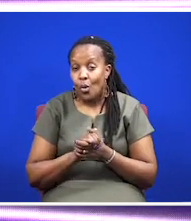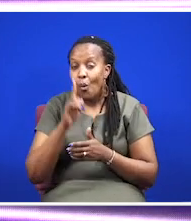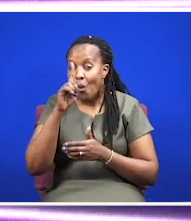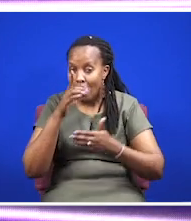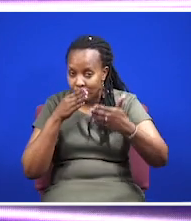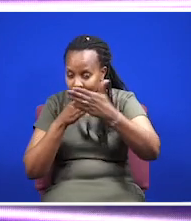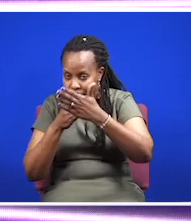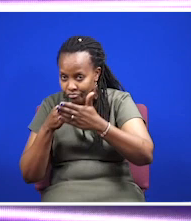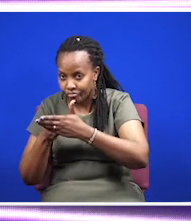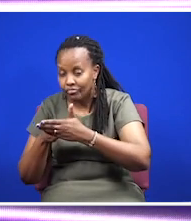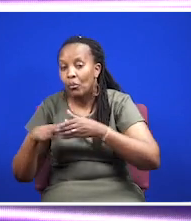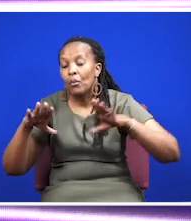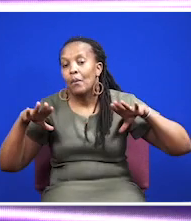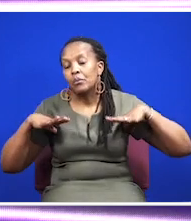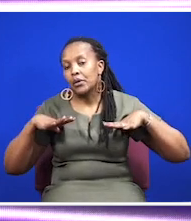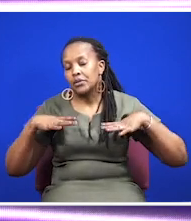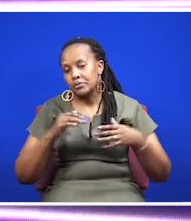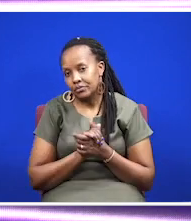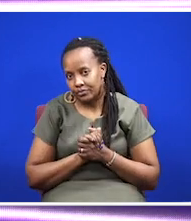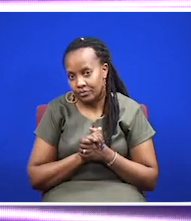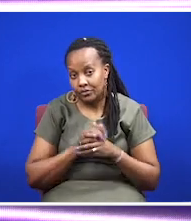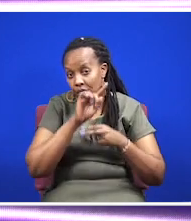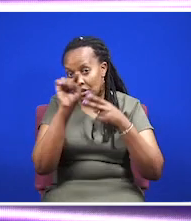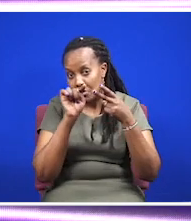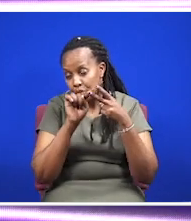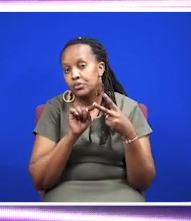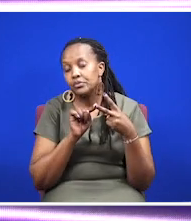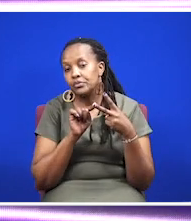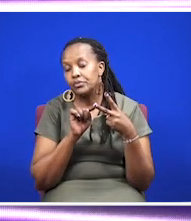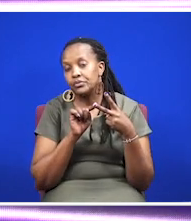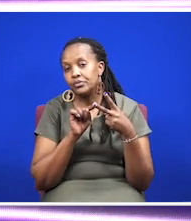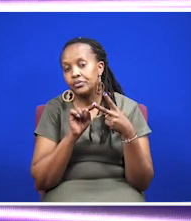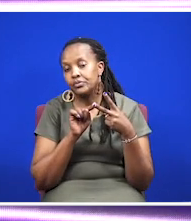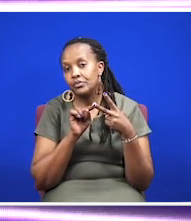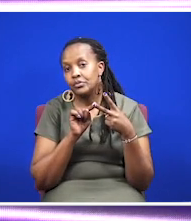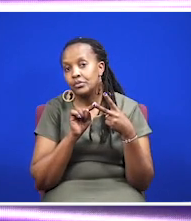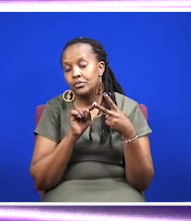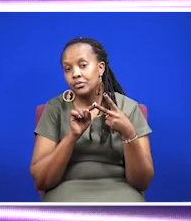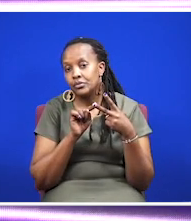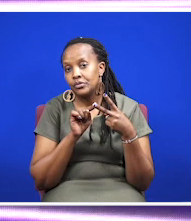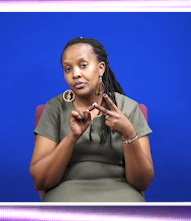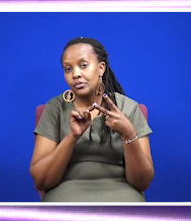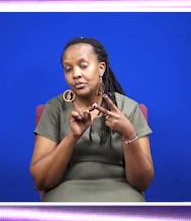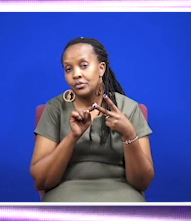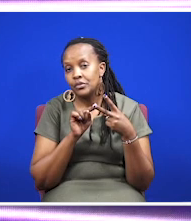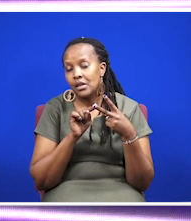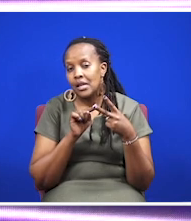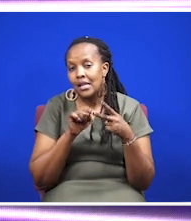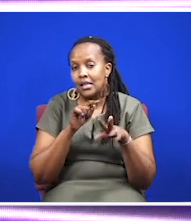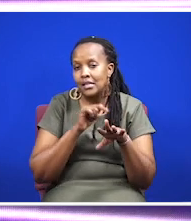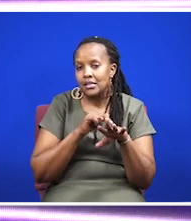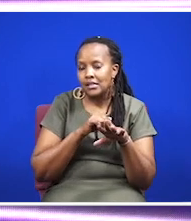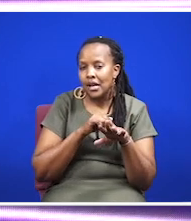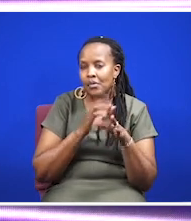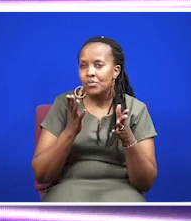would say a very major one. The second thing that stops us from giving thanks is when we have an attitude